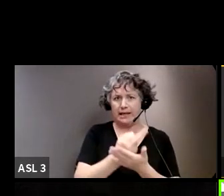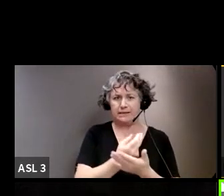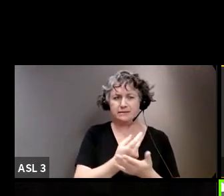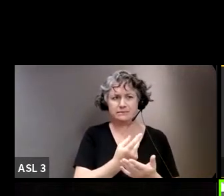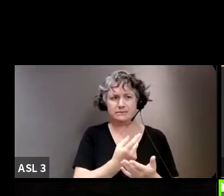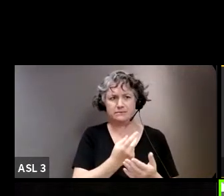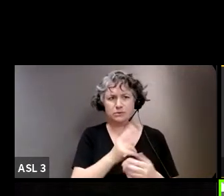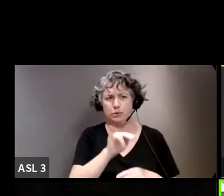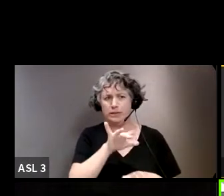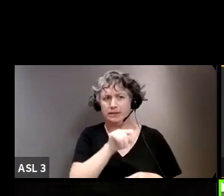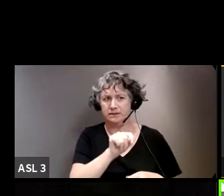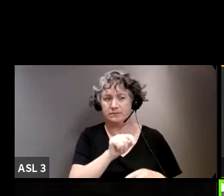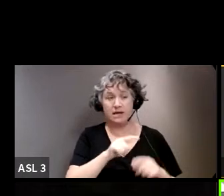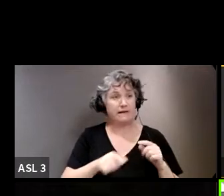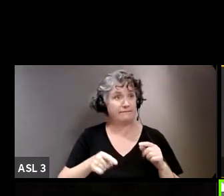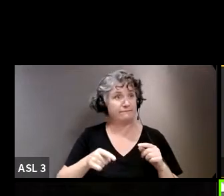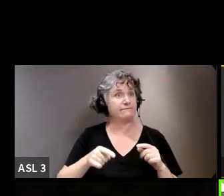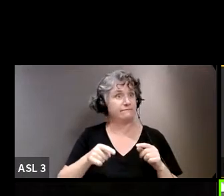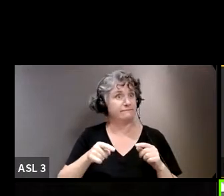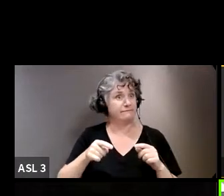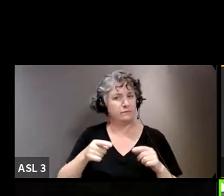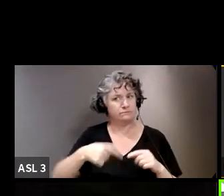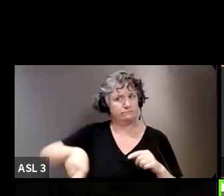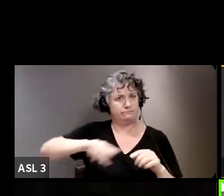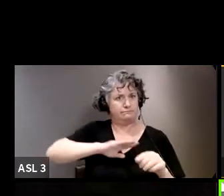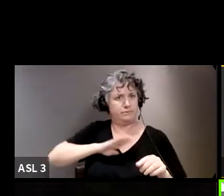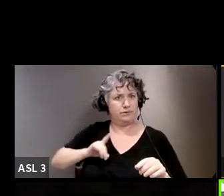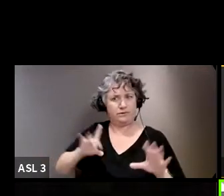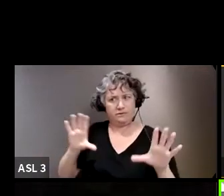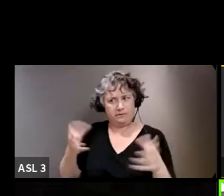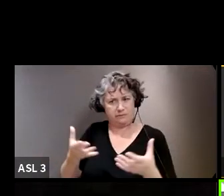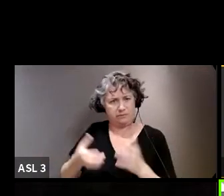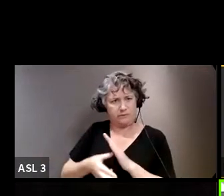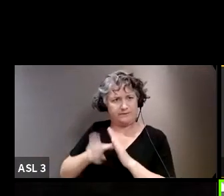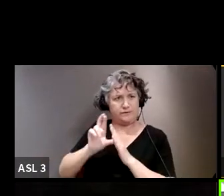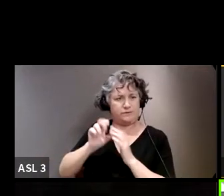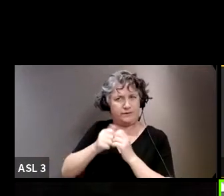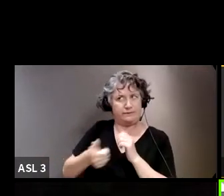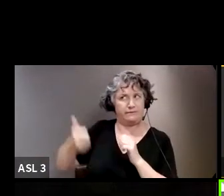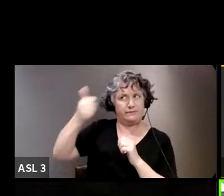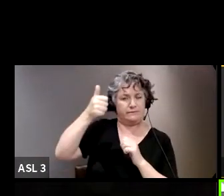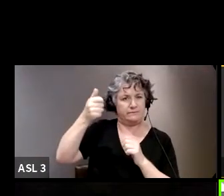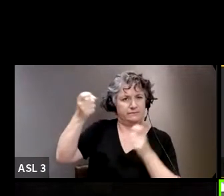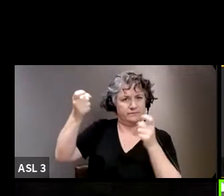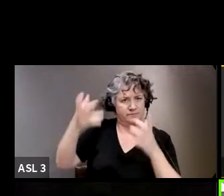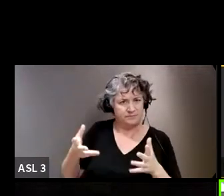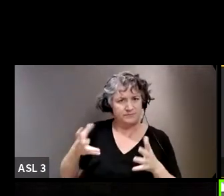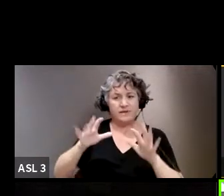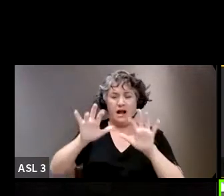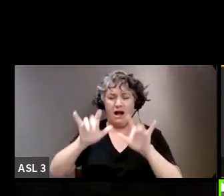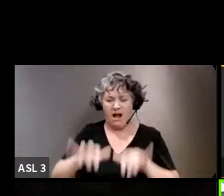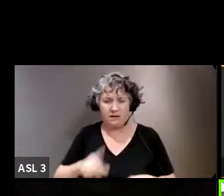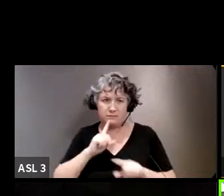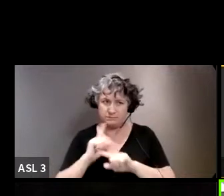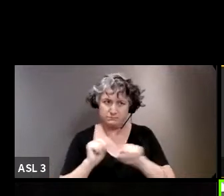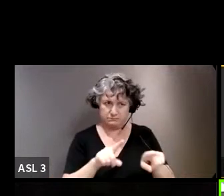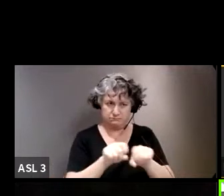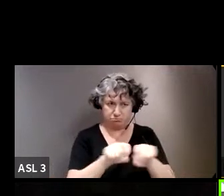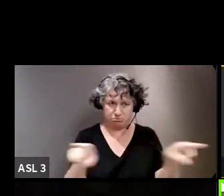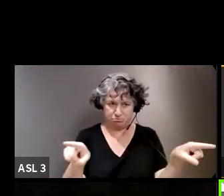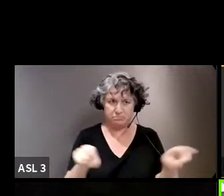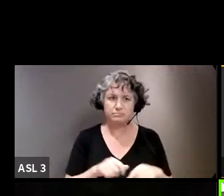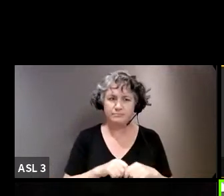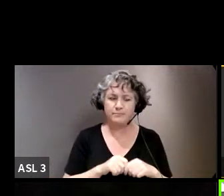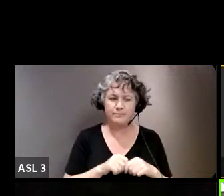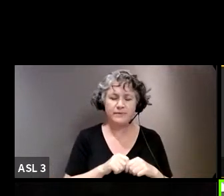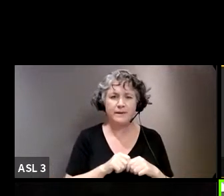it's definitely on the list that we review with the board executive director and that that information provided to you um i'm